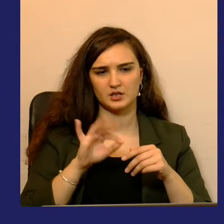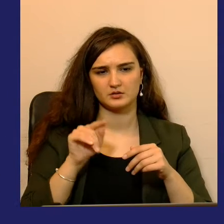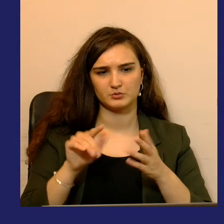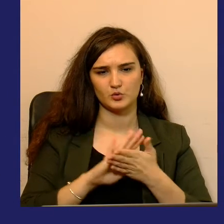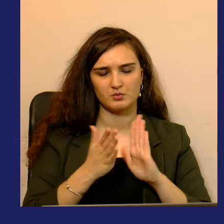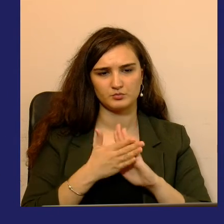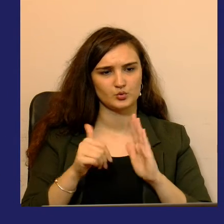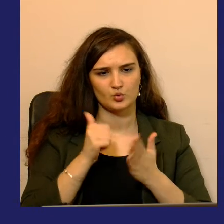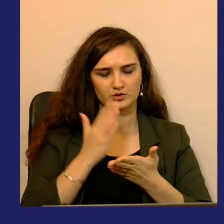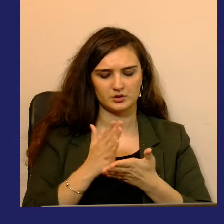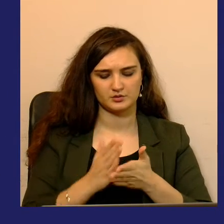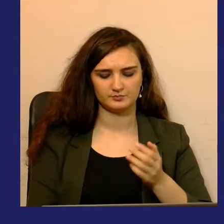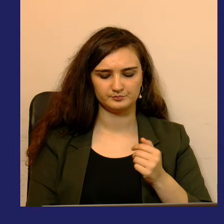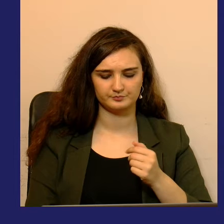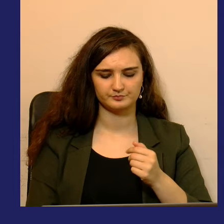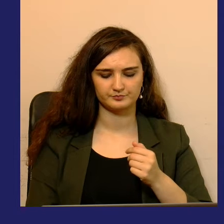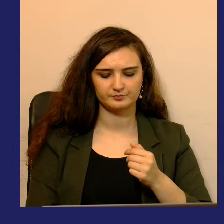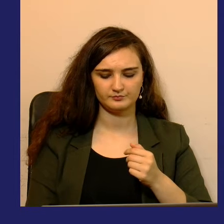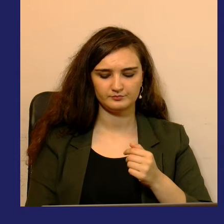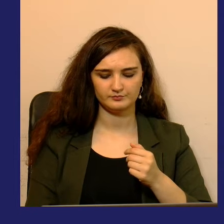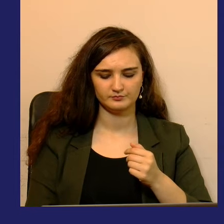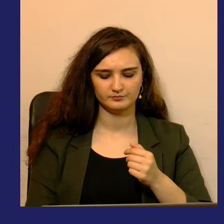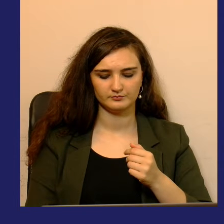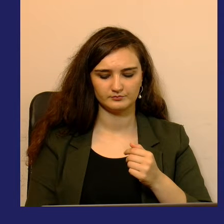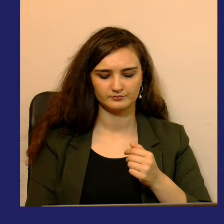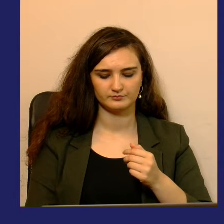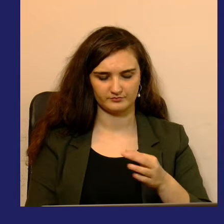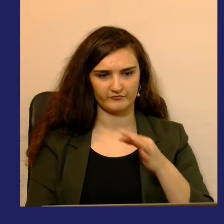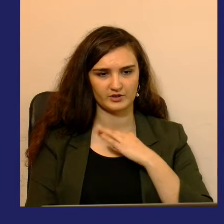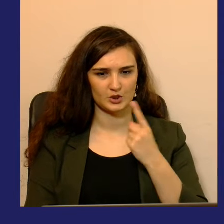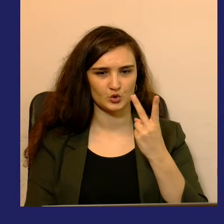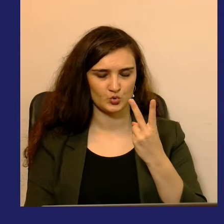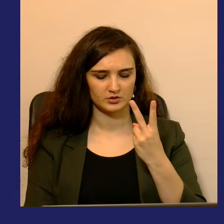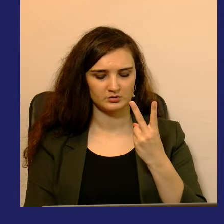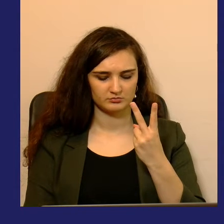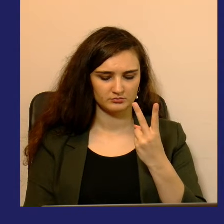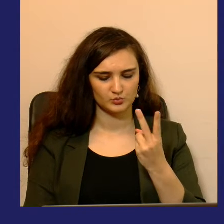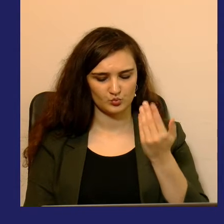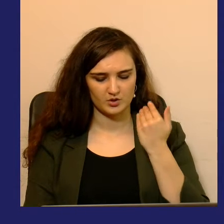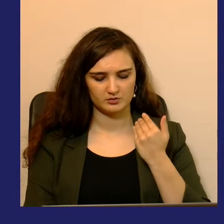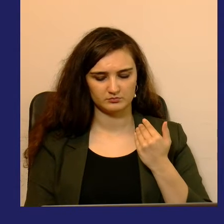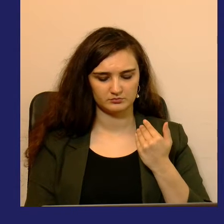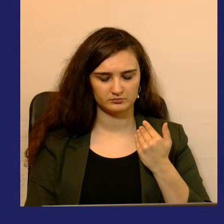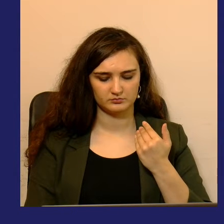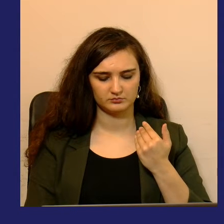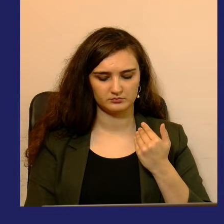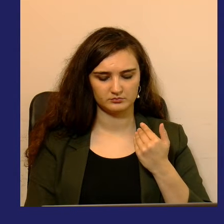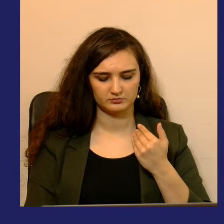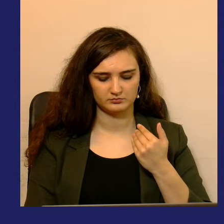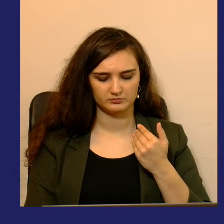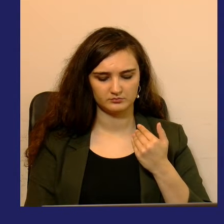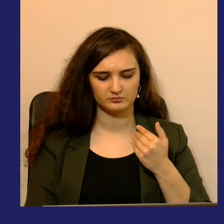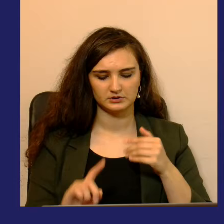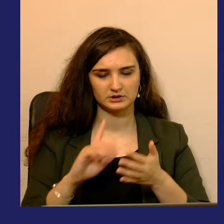maybe Catherine, we can back up a little bit and define what it is. What is the difference between, I'm curious about the difference between vote buying